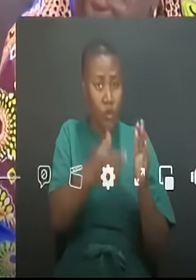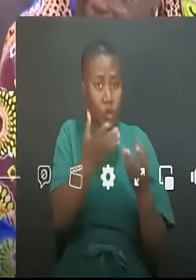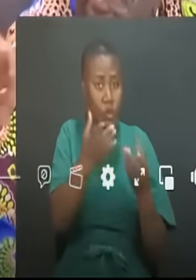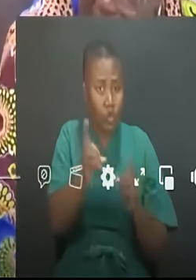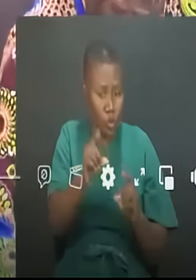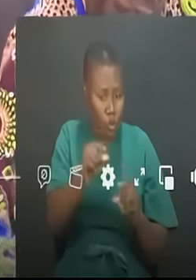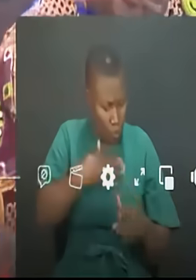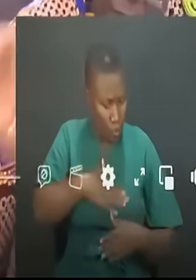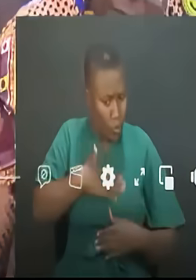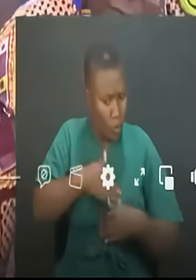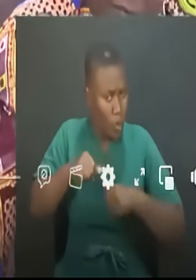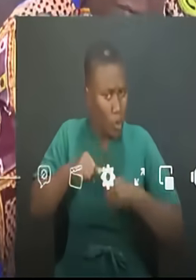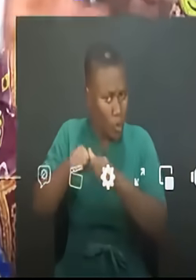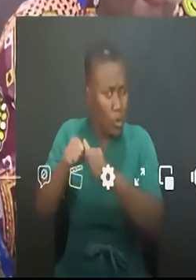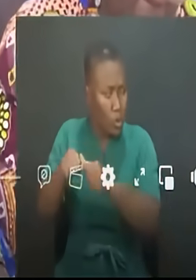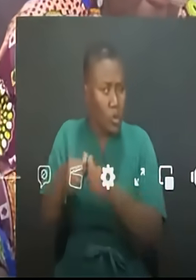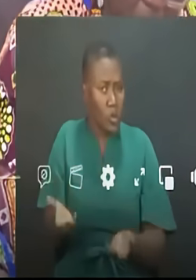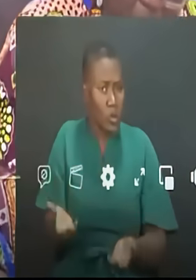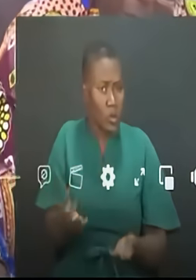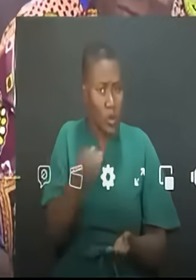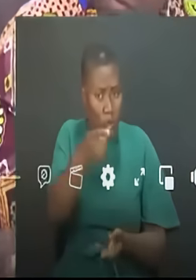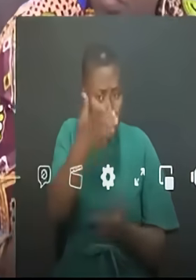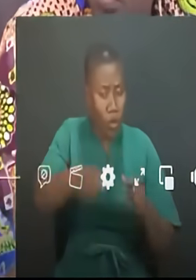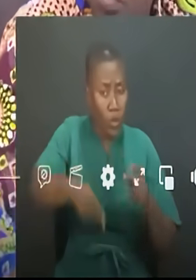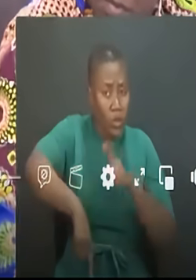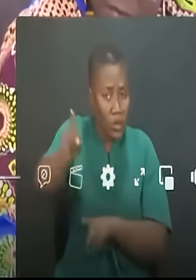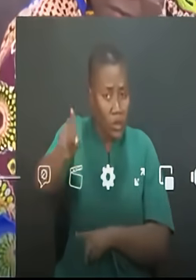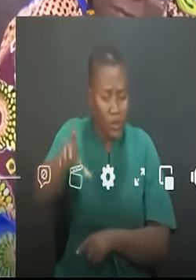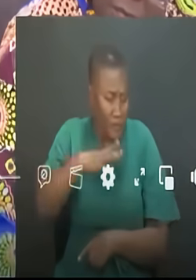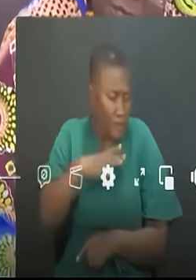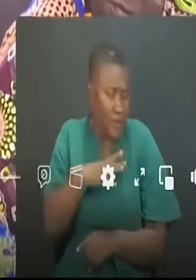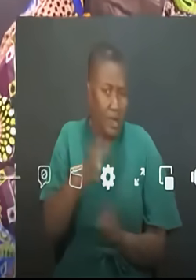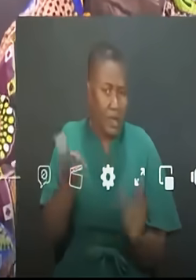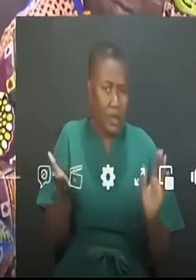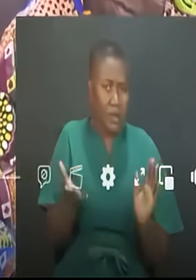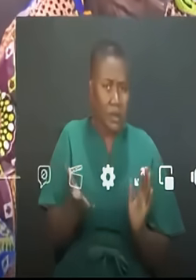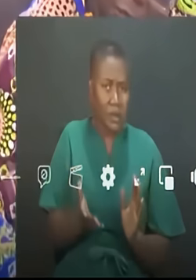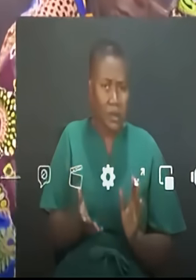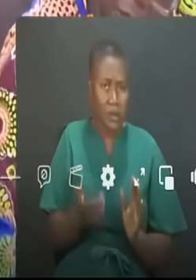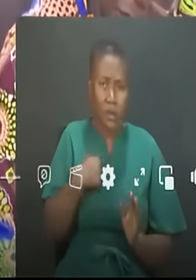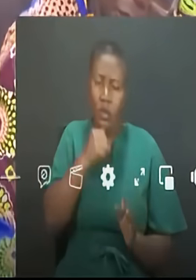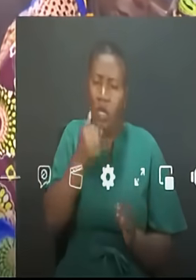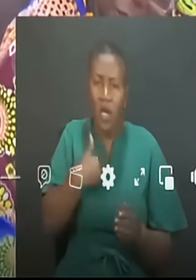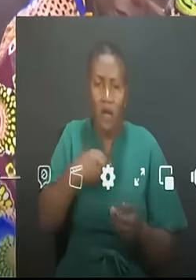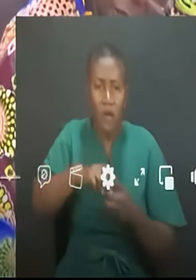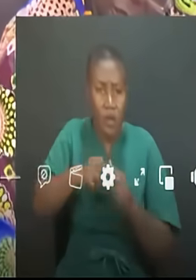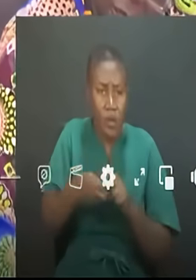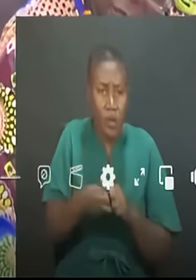If you want to sack them, sack them. We don't have a problem. Sack them.